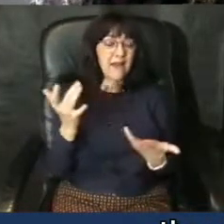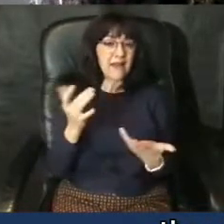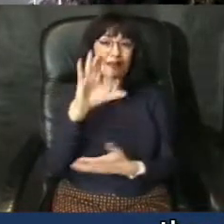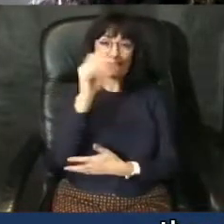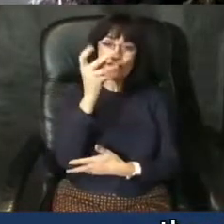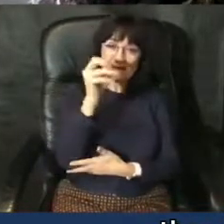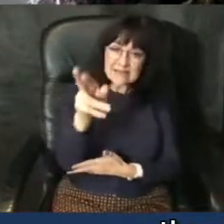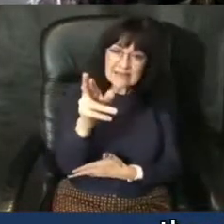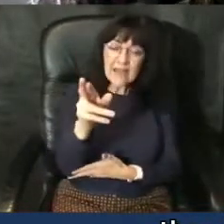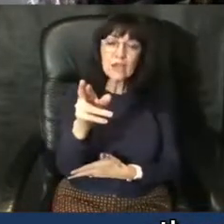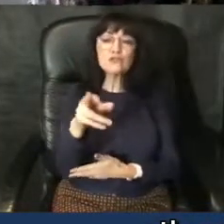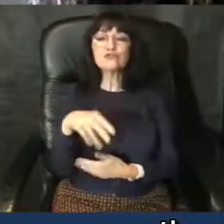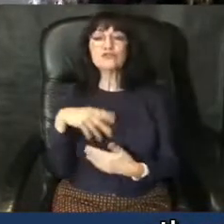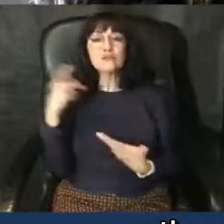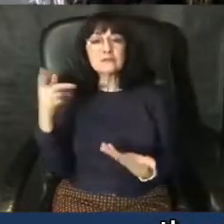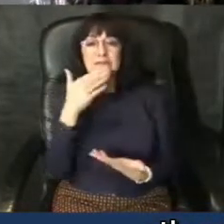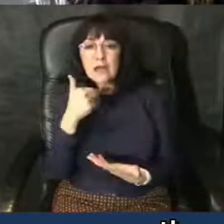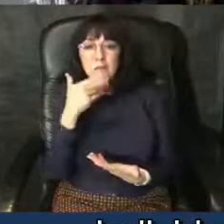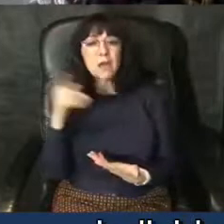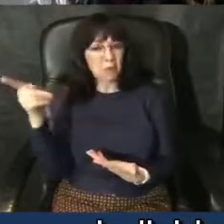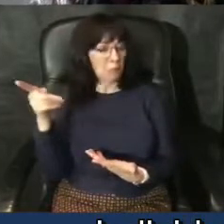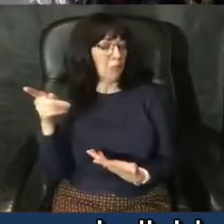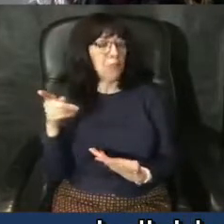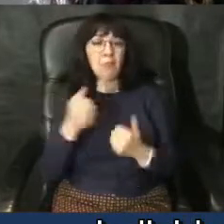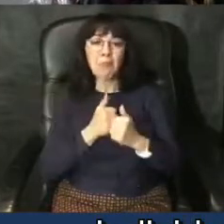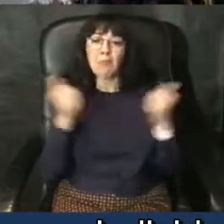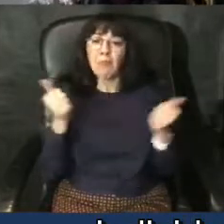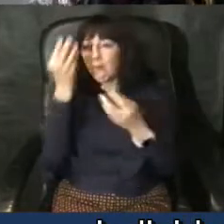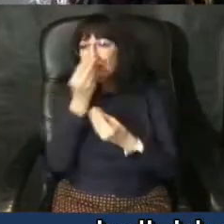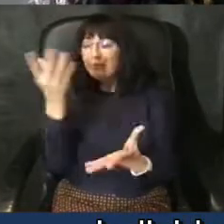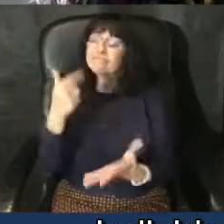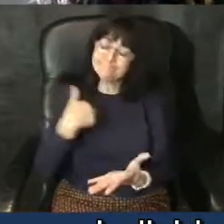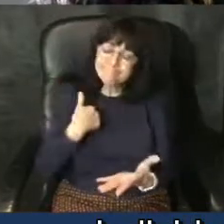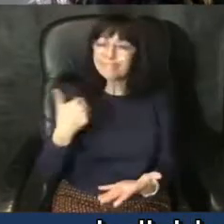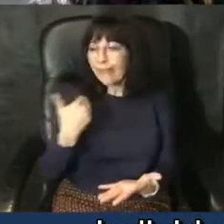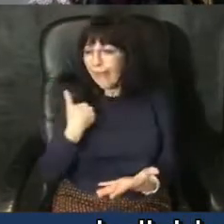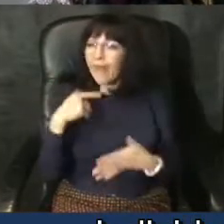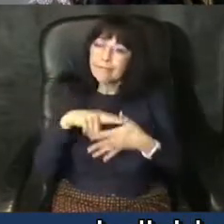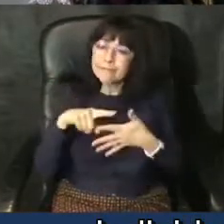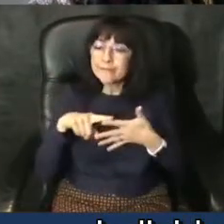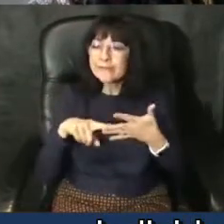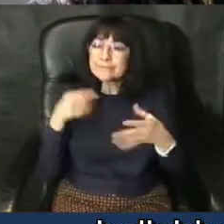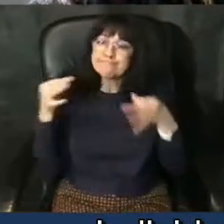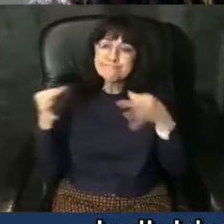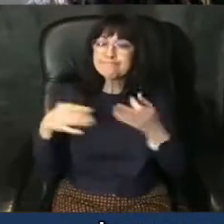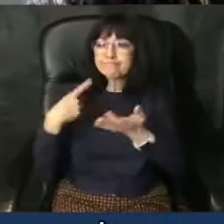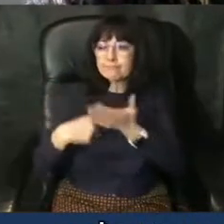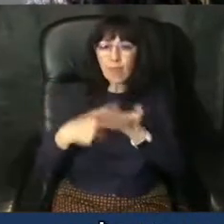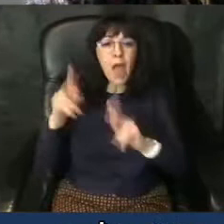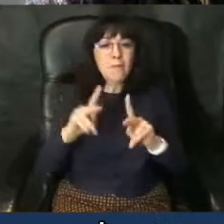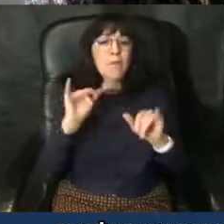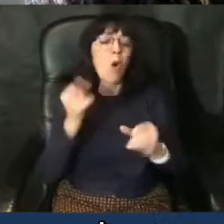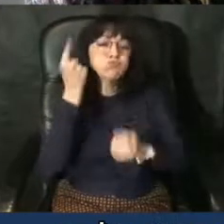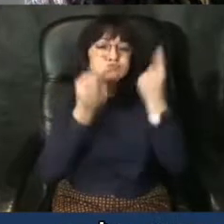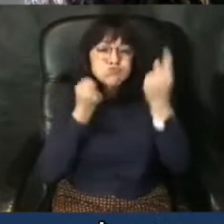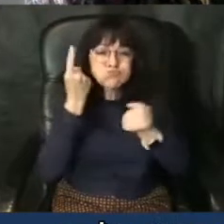more stigmatized. And so unfortunately, we have individuals, whether it's a corporate CEO or a small business